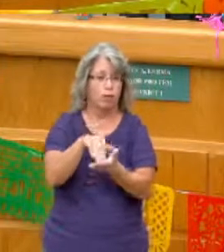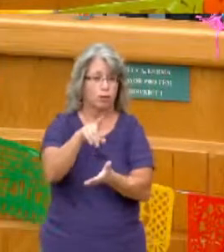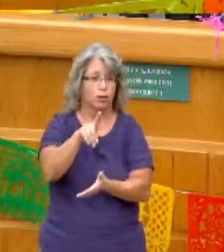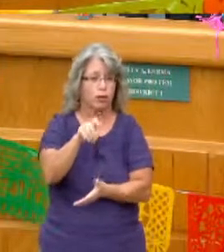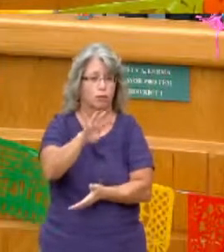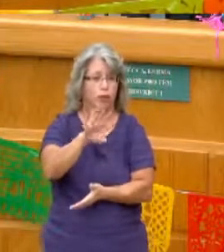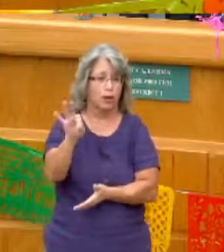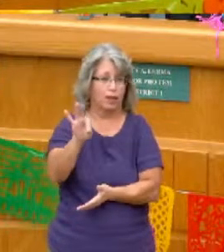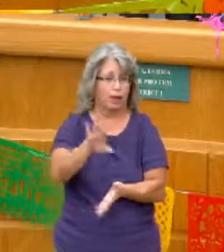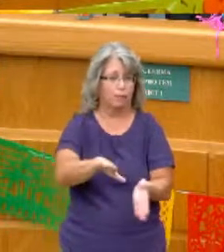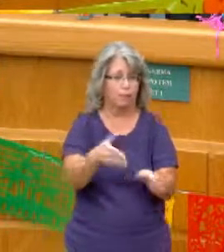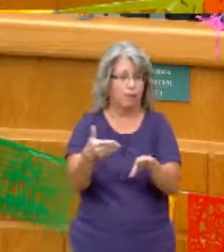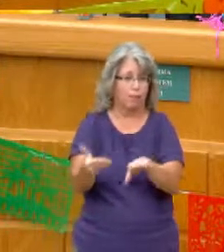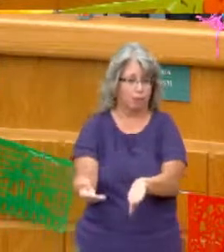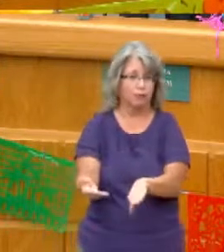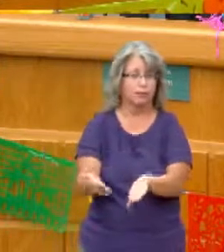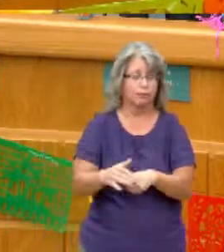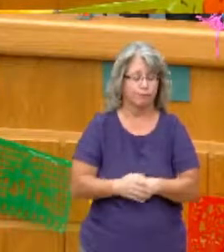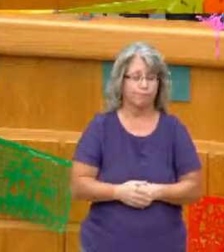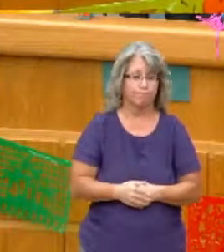1,149 deaths.